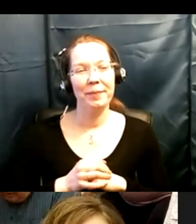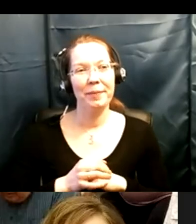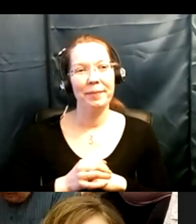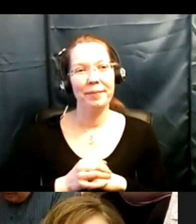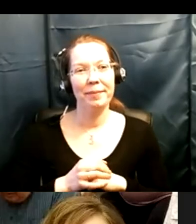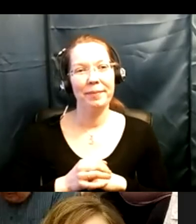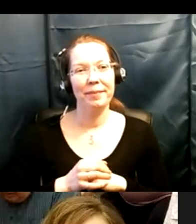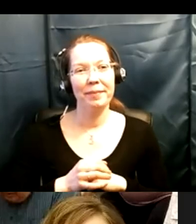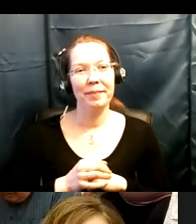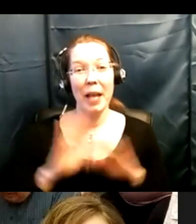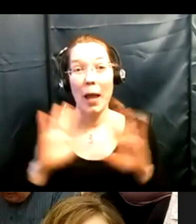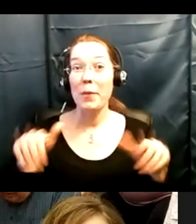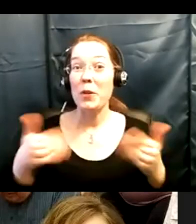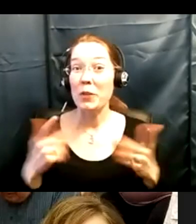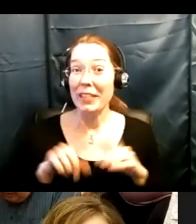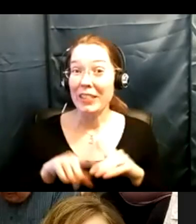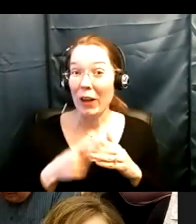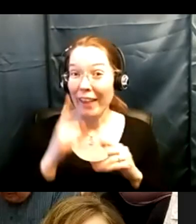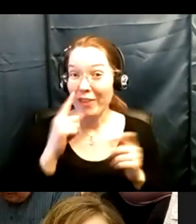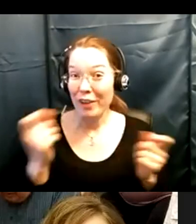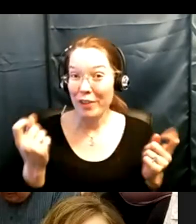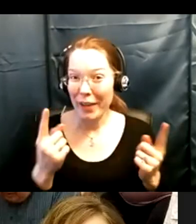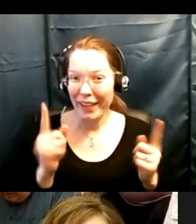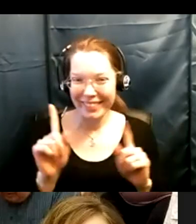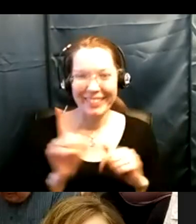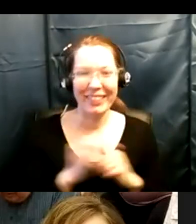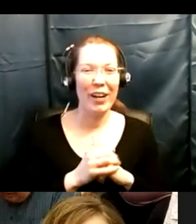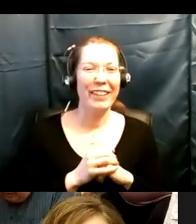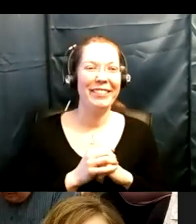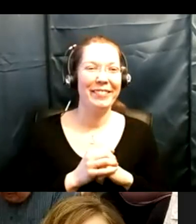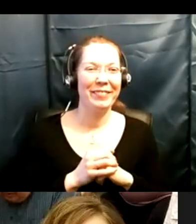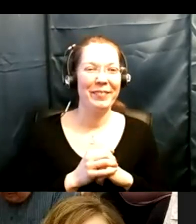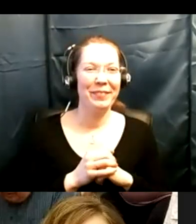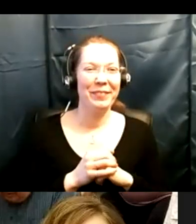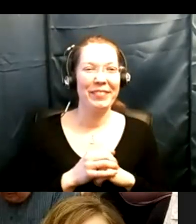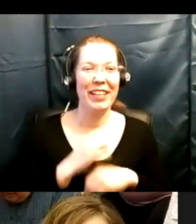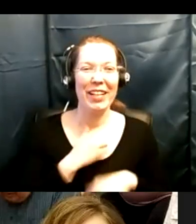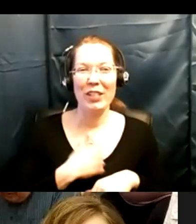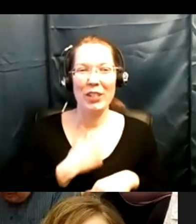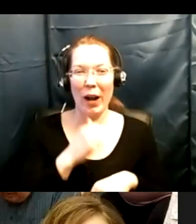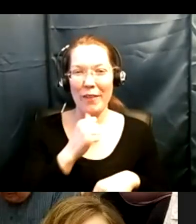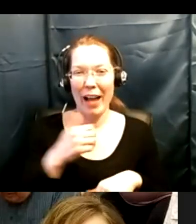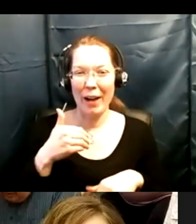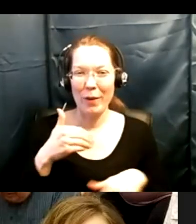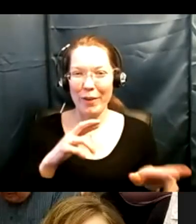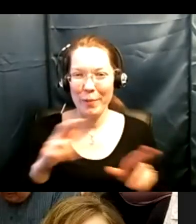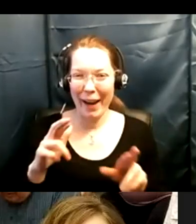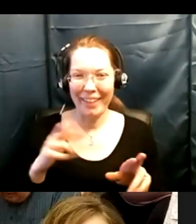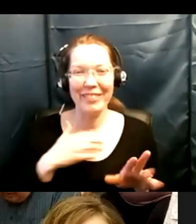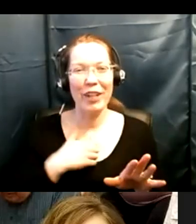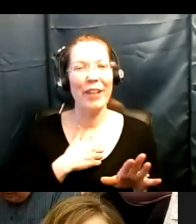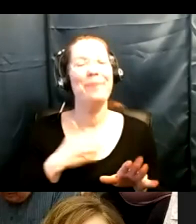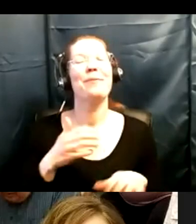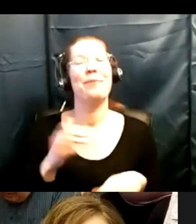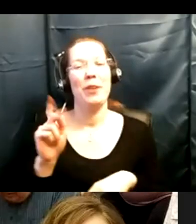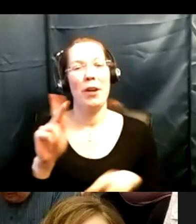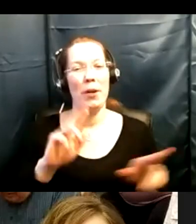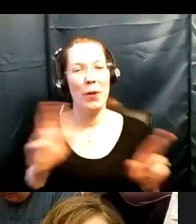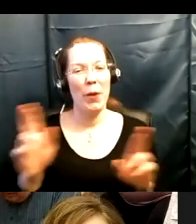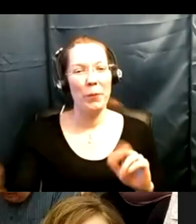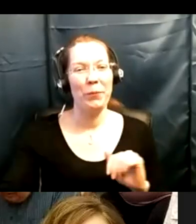I'm going to restart that for everyone. All right. Sorry for not being quite prepared there. Here we go.